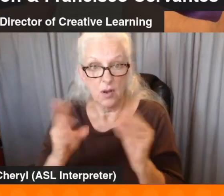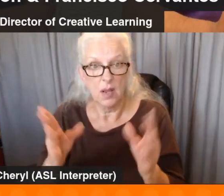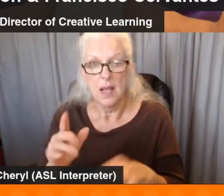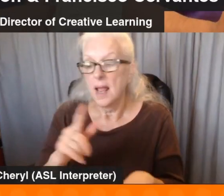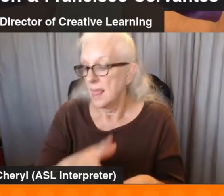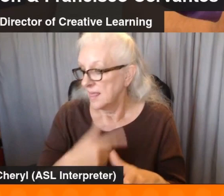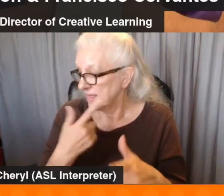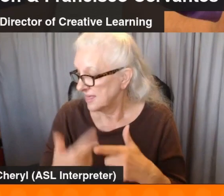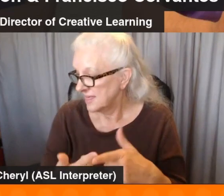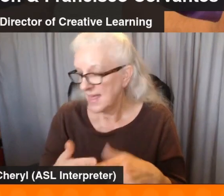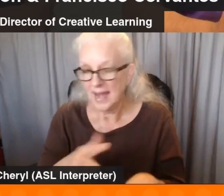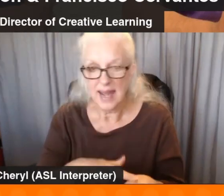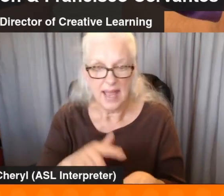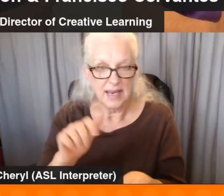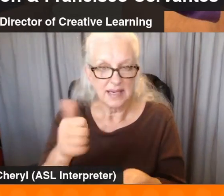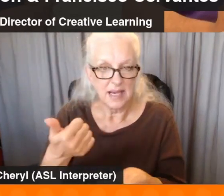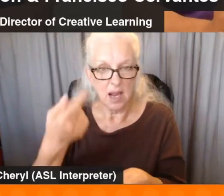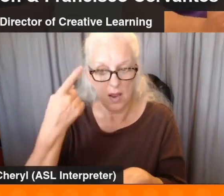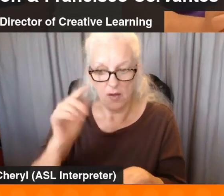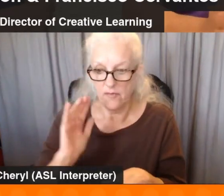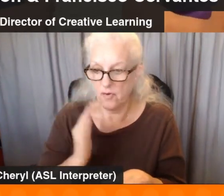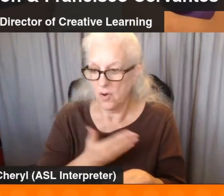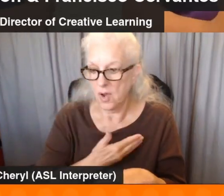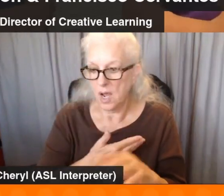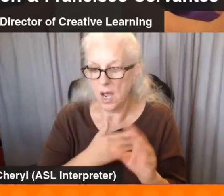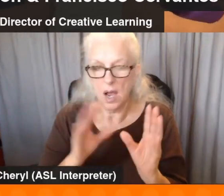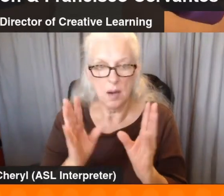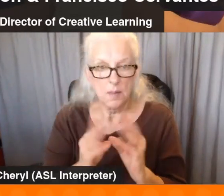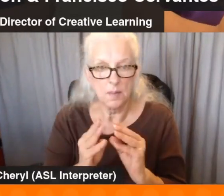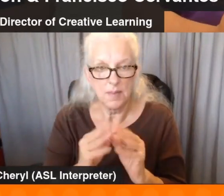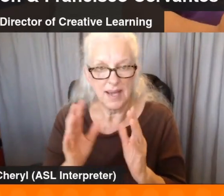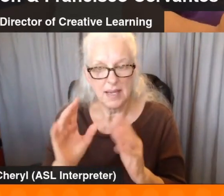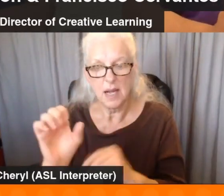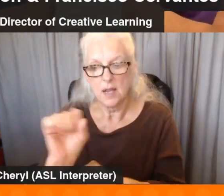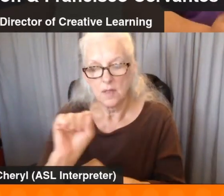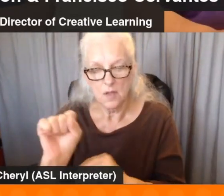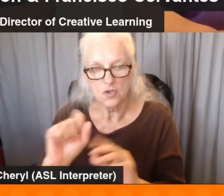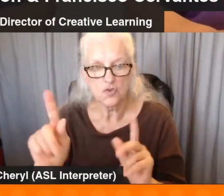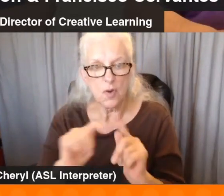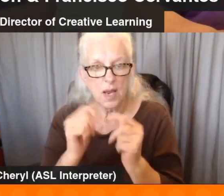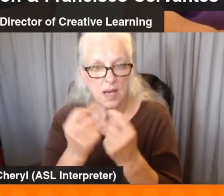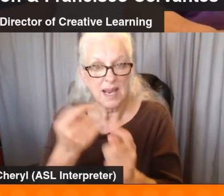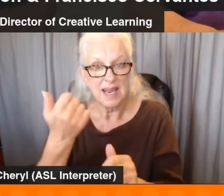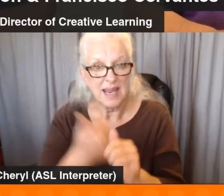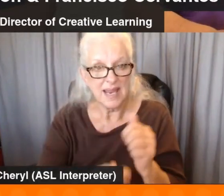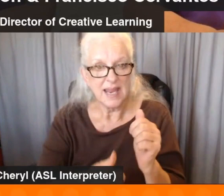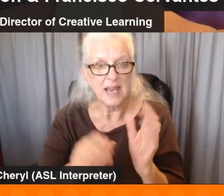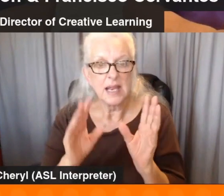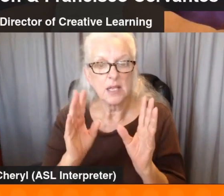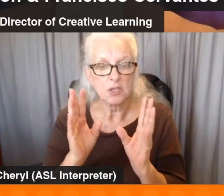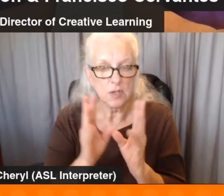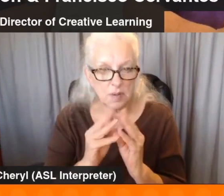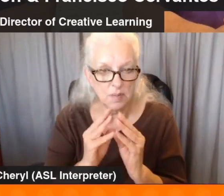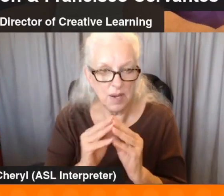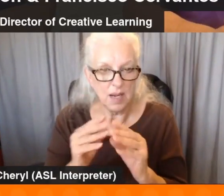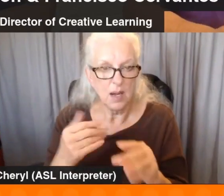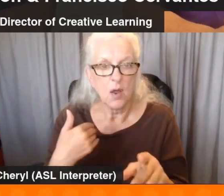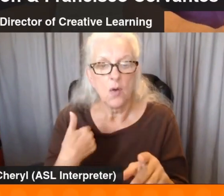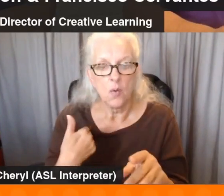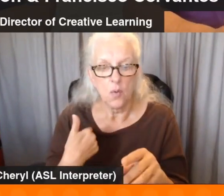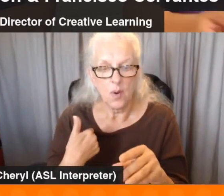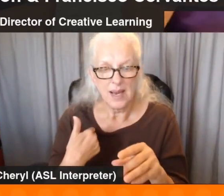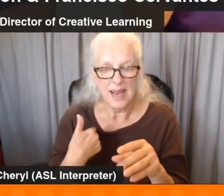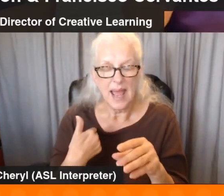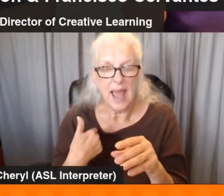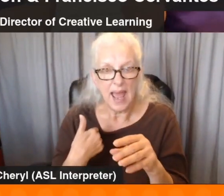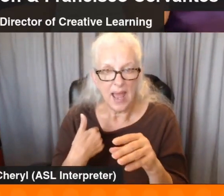a.m. Eastern Standard Time for our Meet the Scratch Team session. Each session is going to be facilitated by a Scratch Foundation